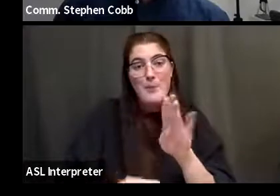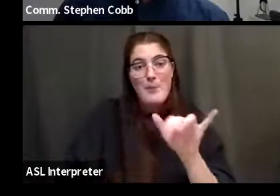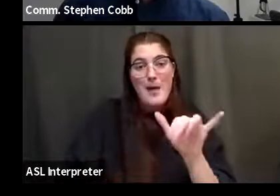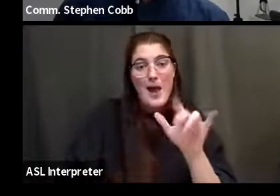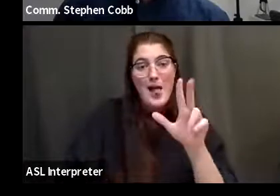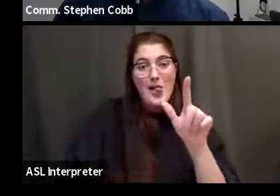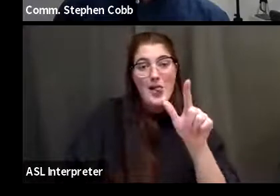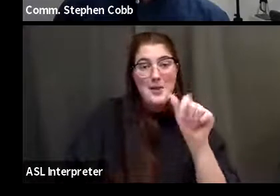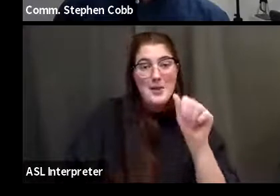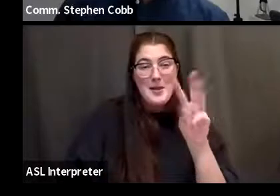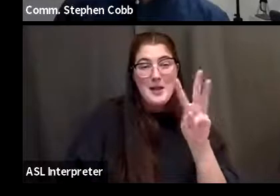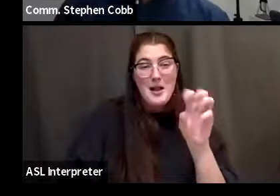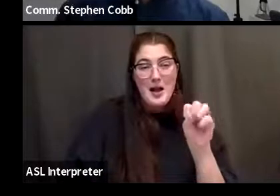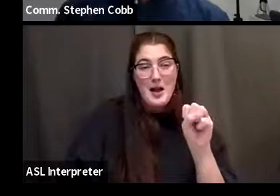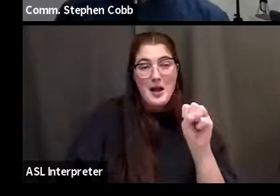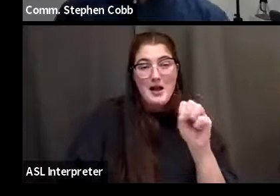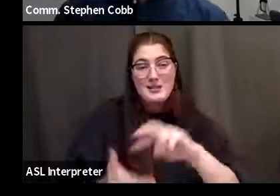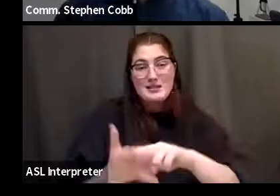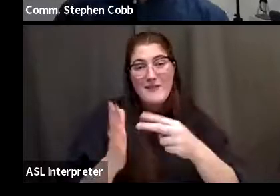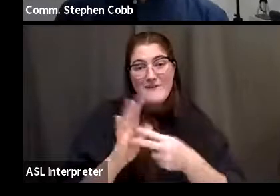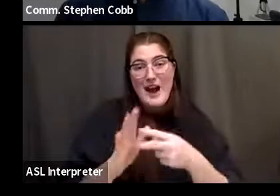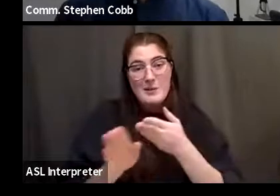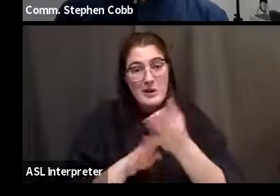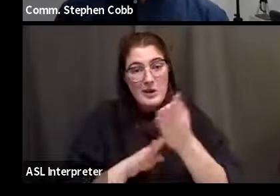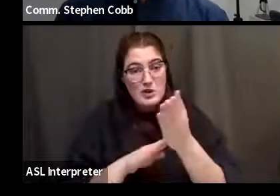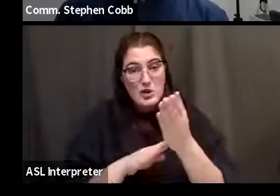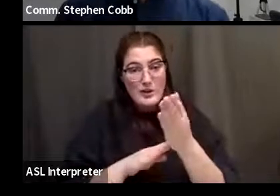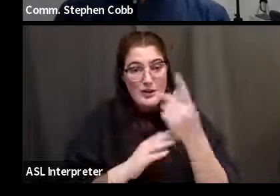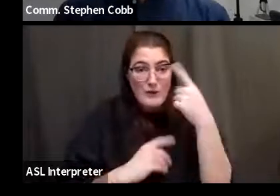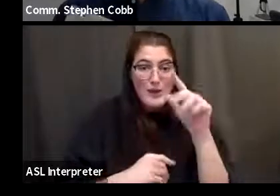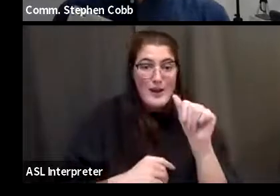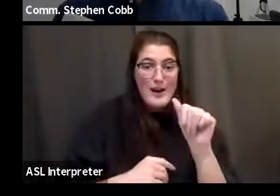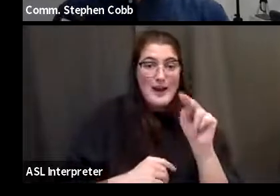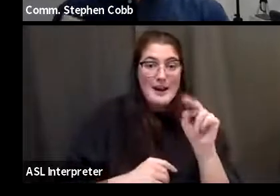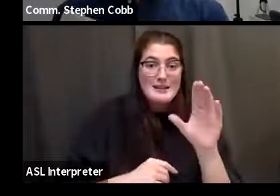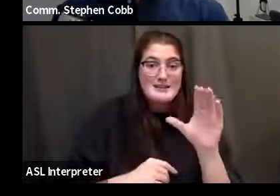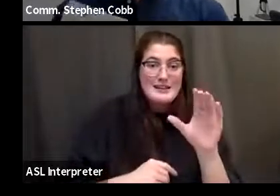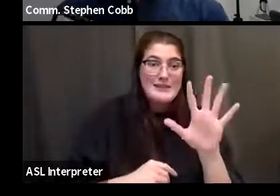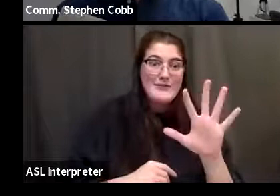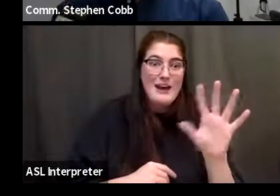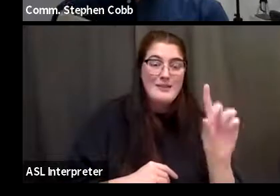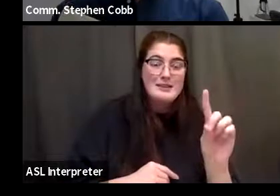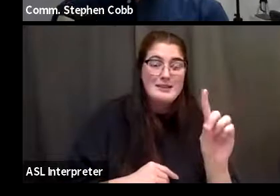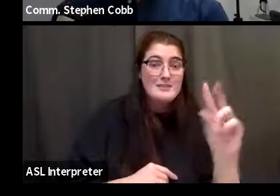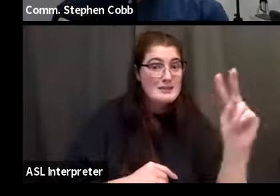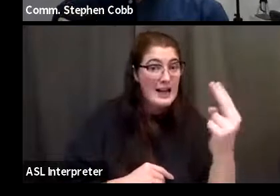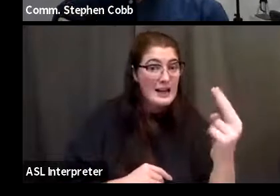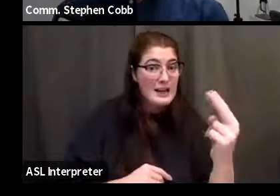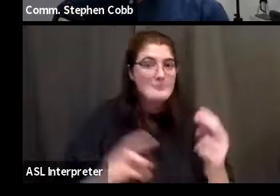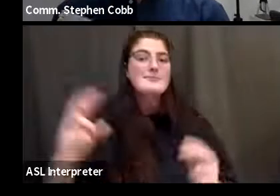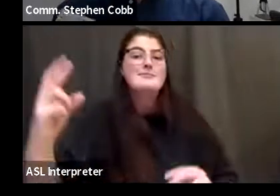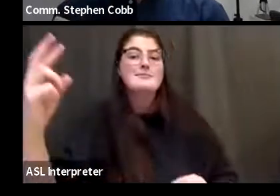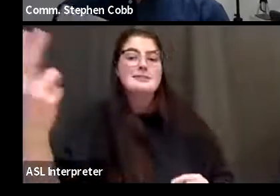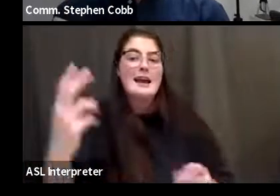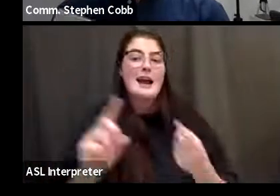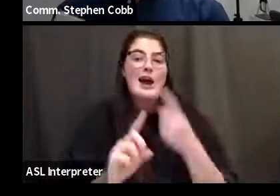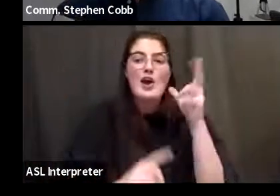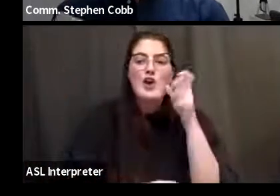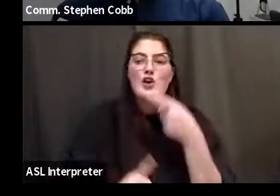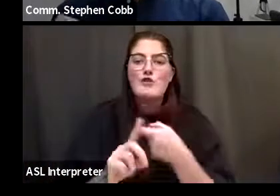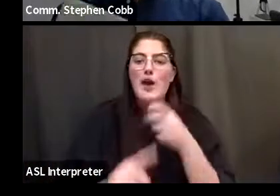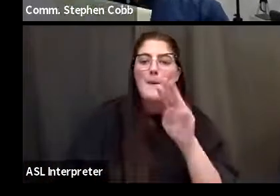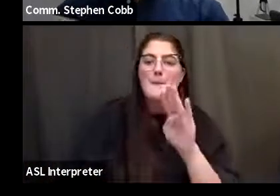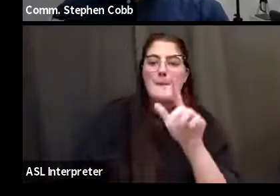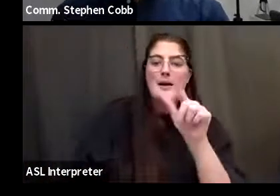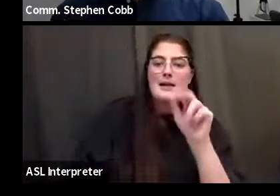a majority for ANC 5D. Can I get a second? Second. Okay, I heard a second from Commissioner Blacknell. All